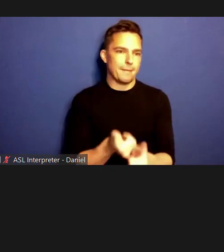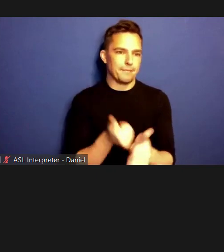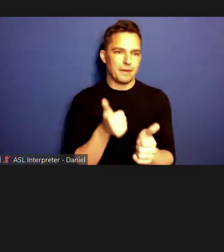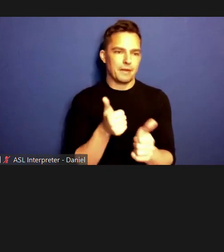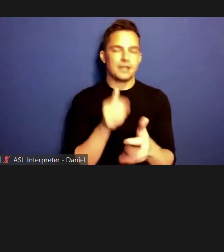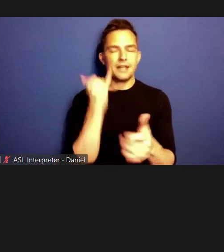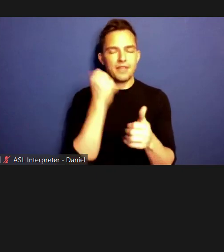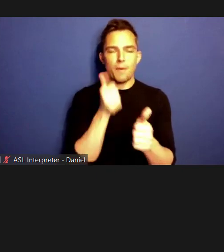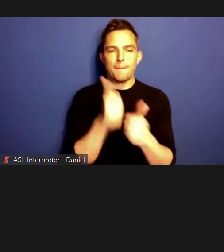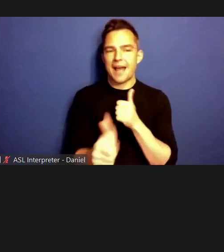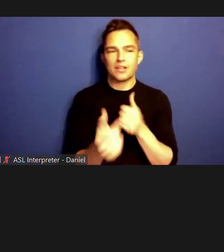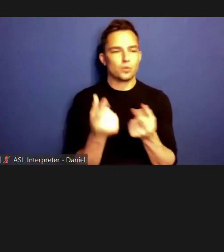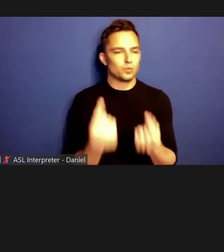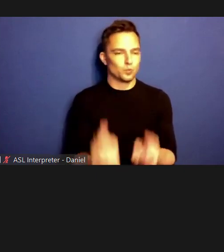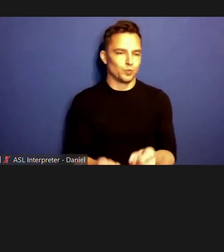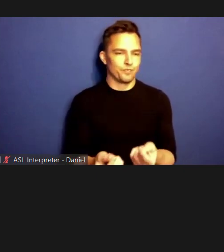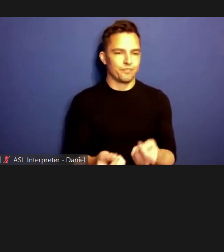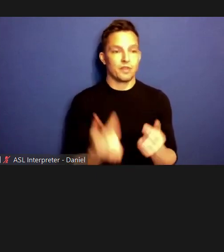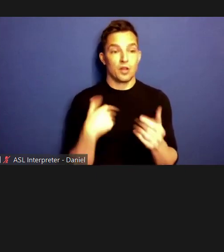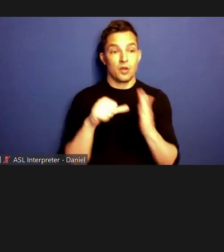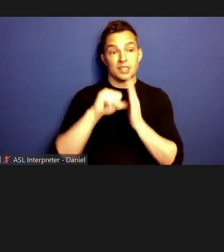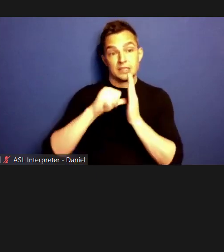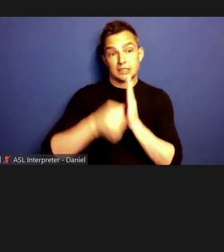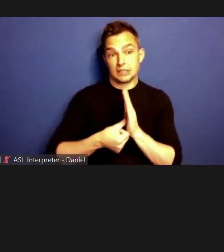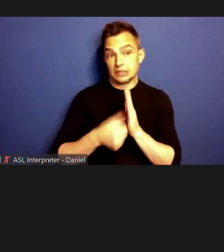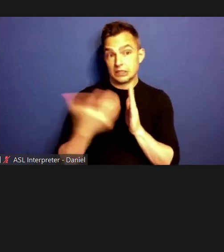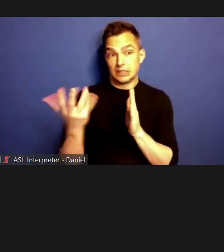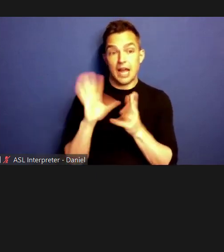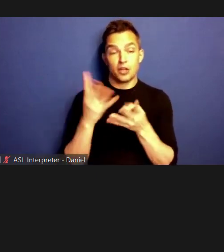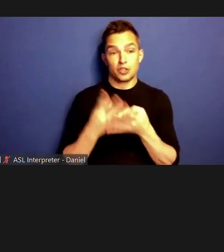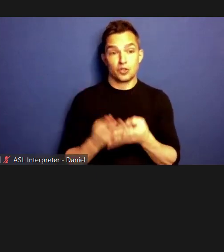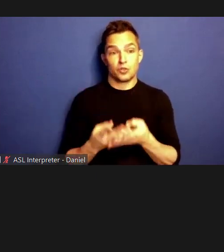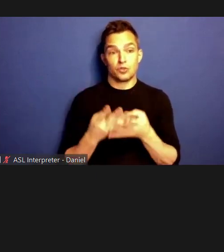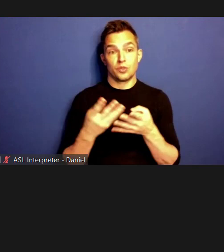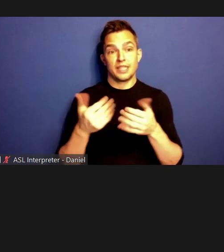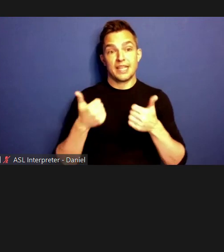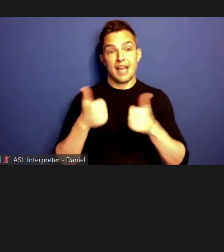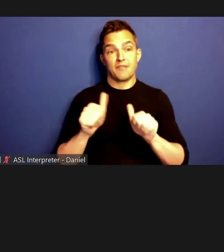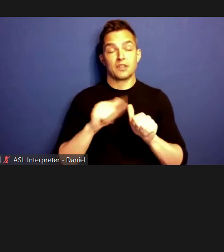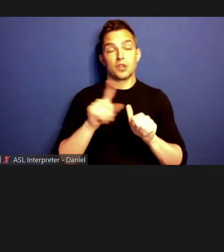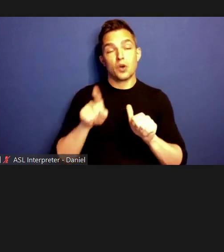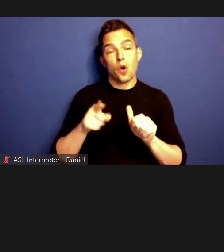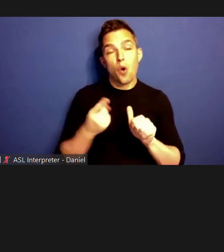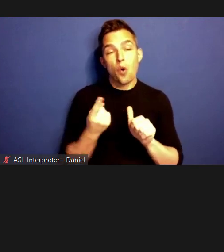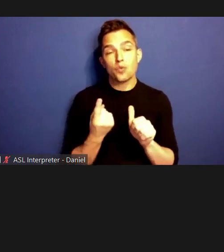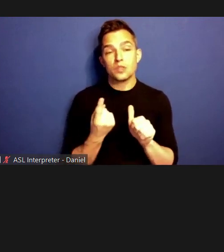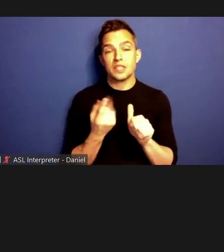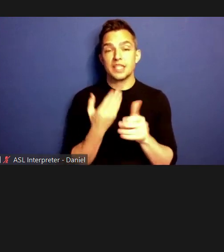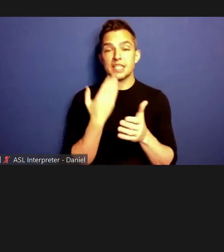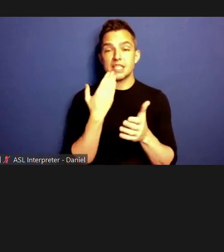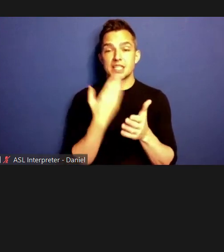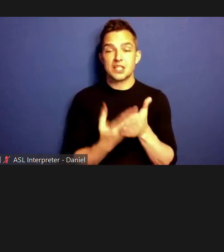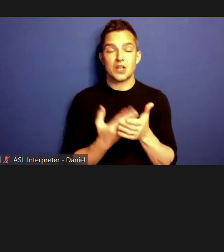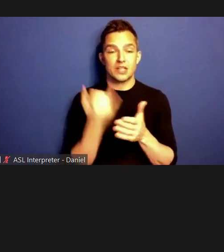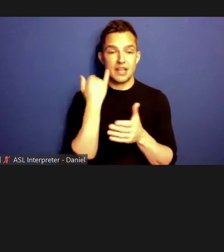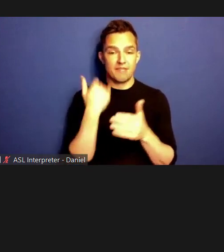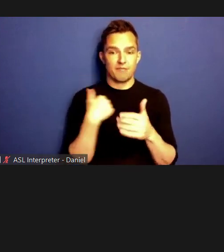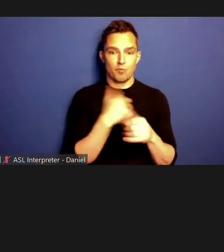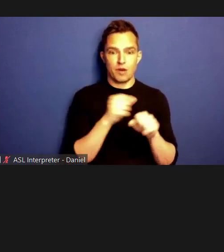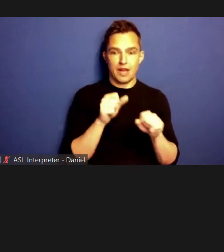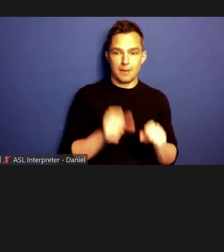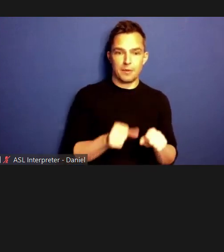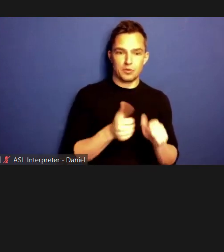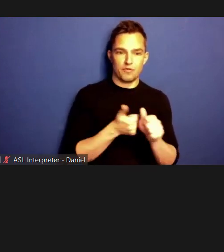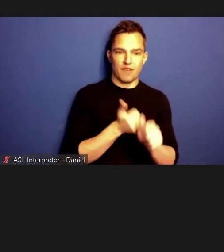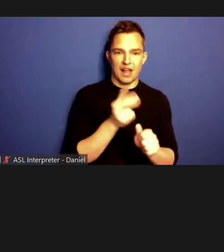And we have to emphasize our screening efforts are only as good as our ability to systematically